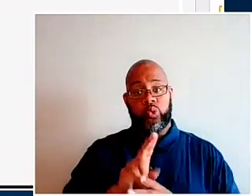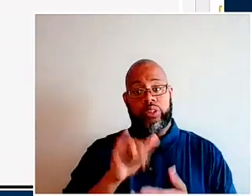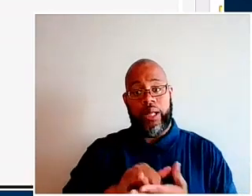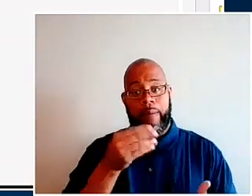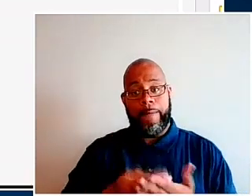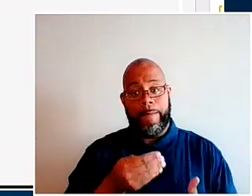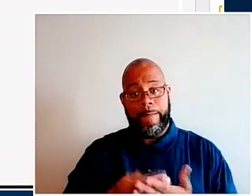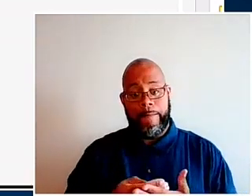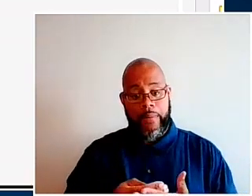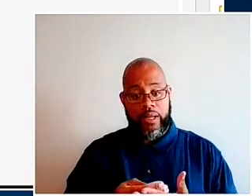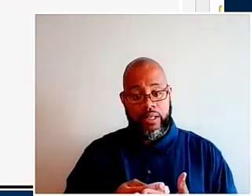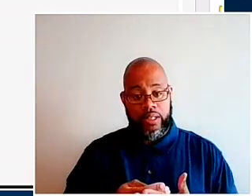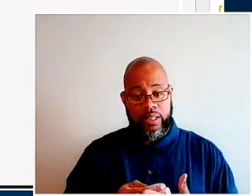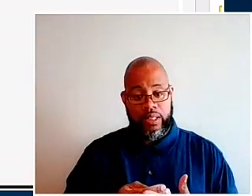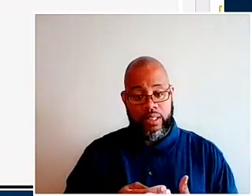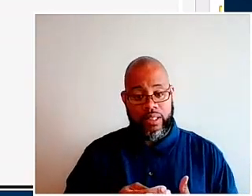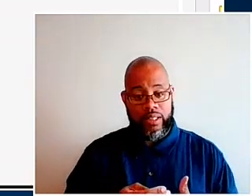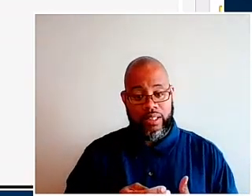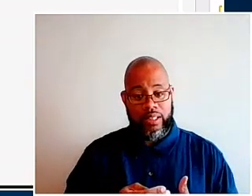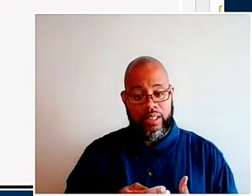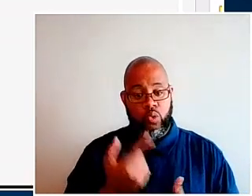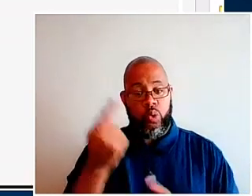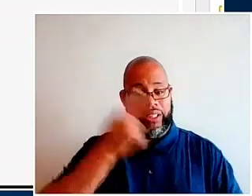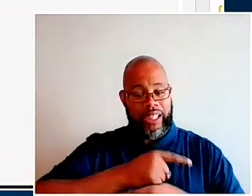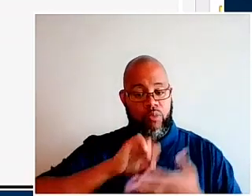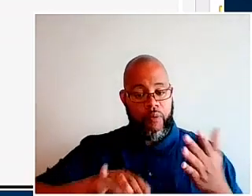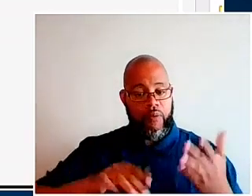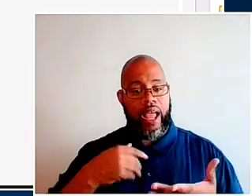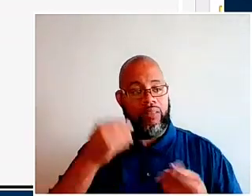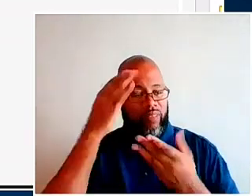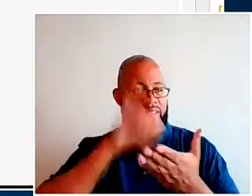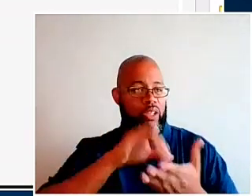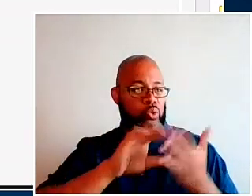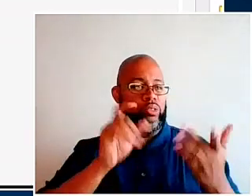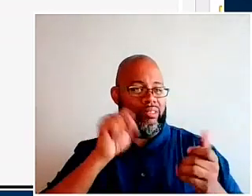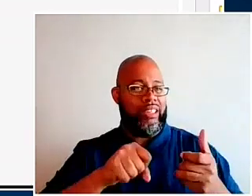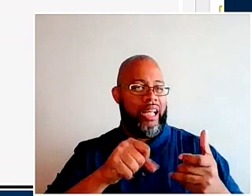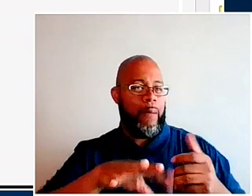21-day rule and notify students that it's available for pickup,